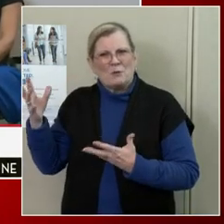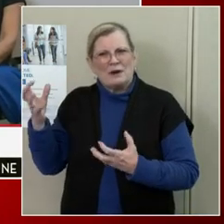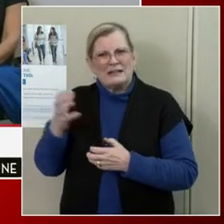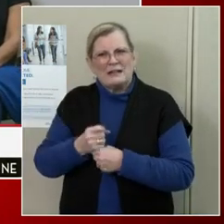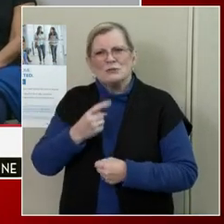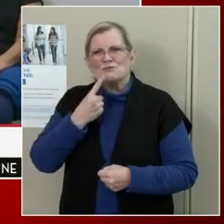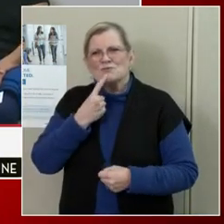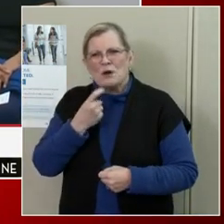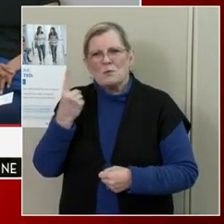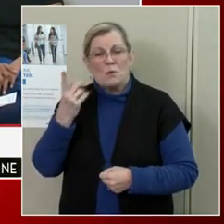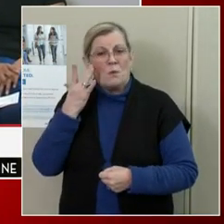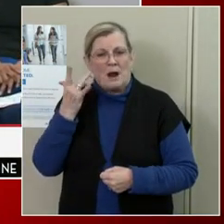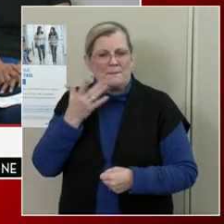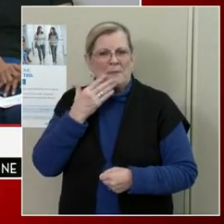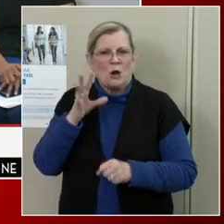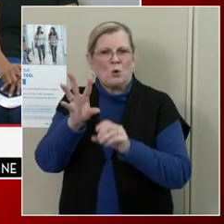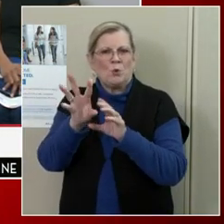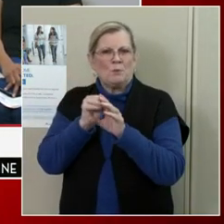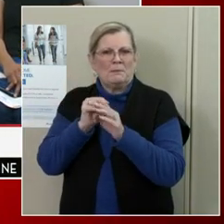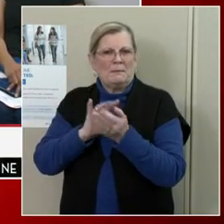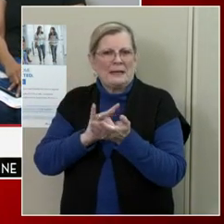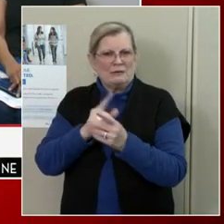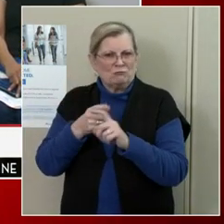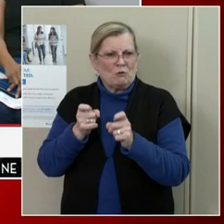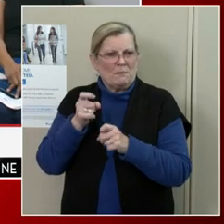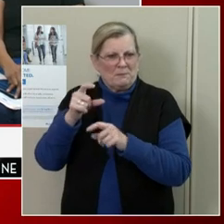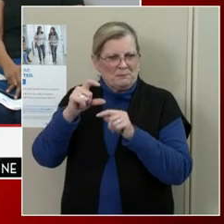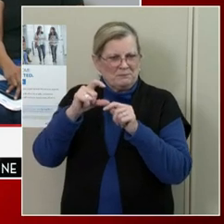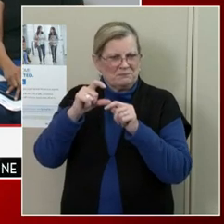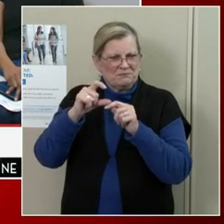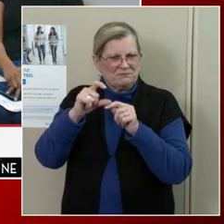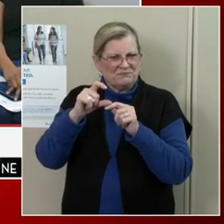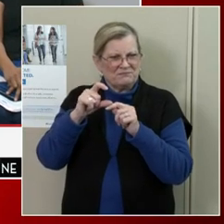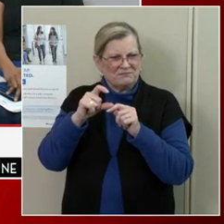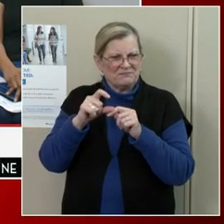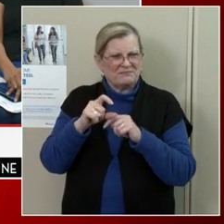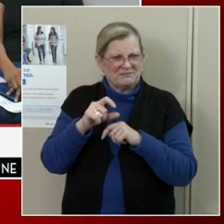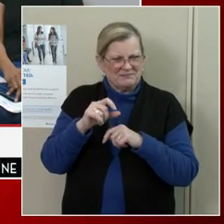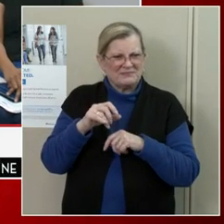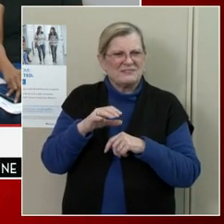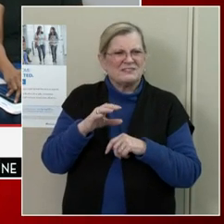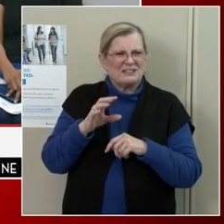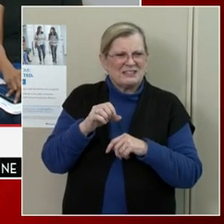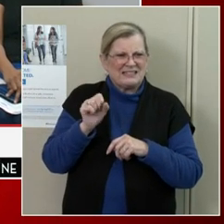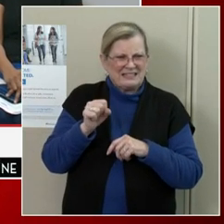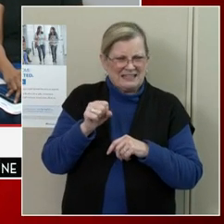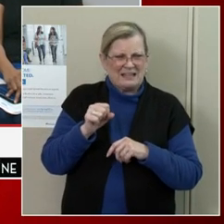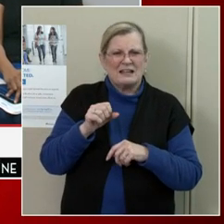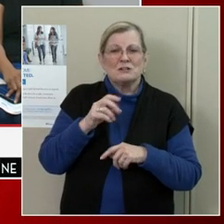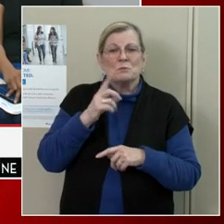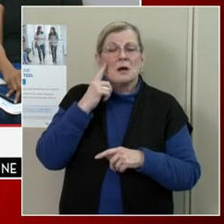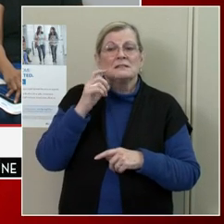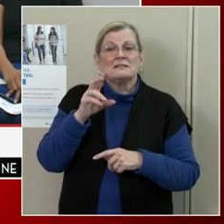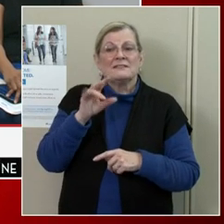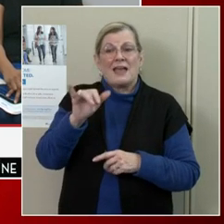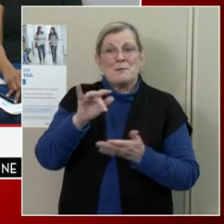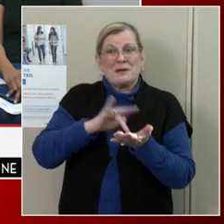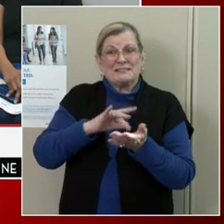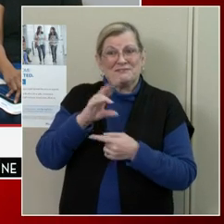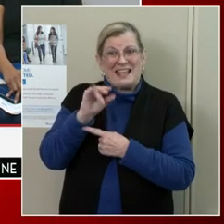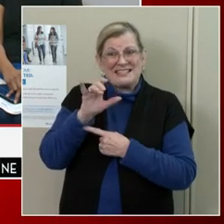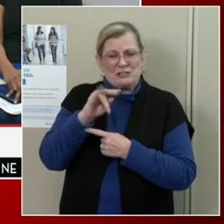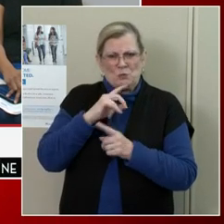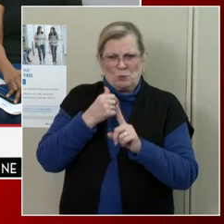So the vaccine is very thick, which is obviously a little bit different than what we're used to. So it's red one needles is probably the best one.